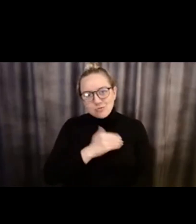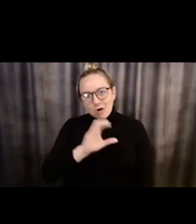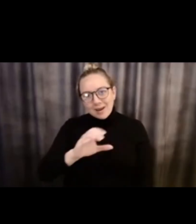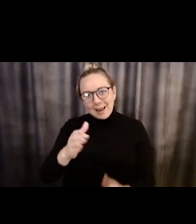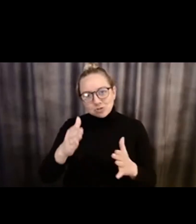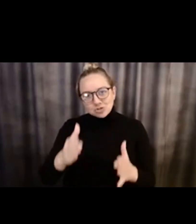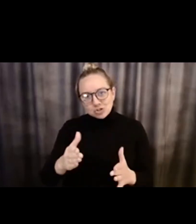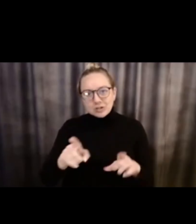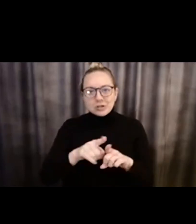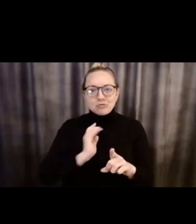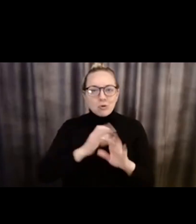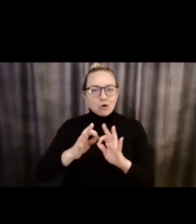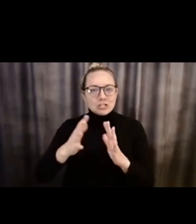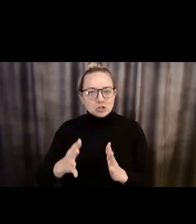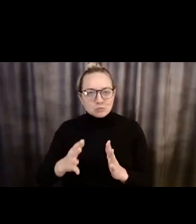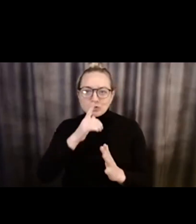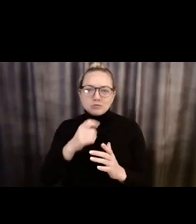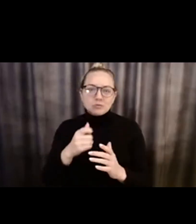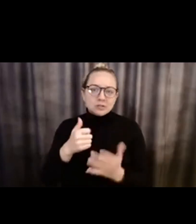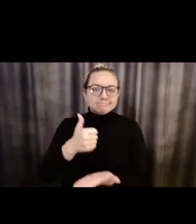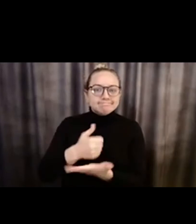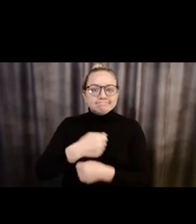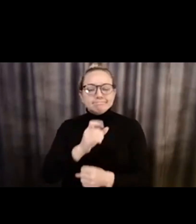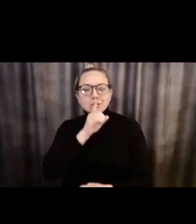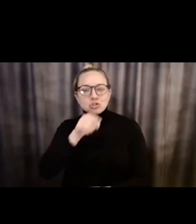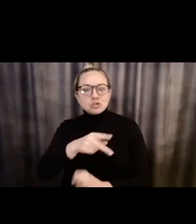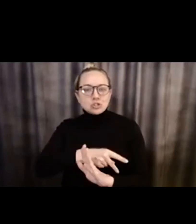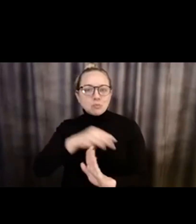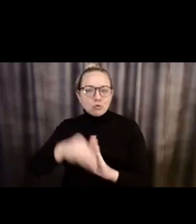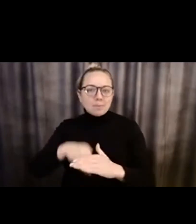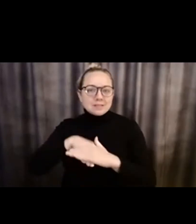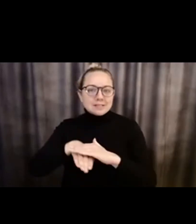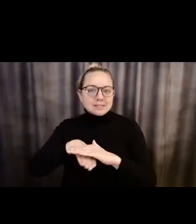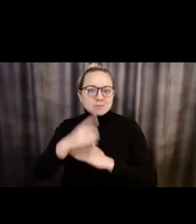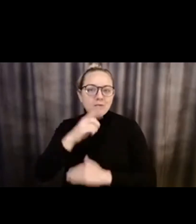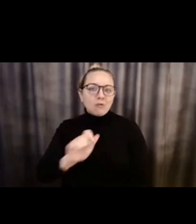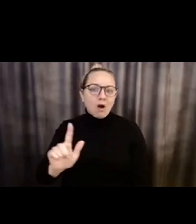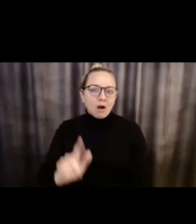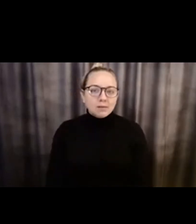and interpreters who are helping ensure that this program is accessible.